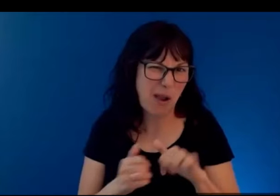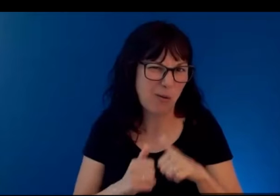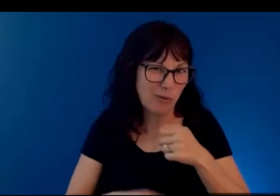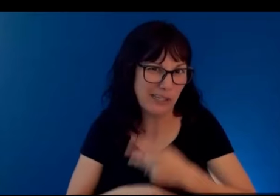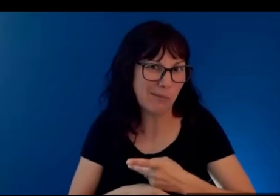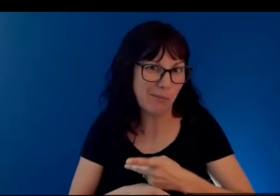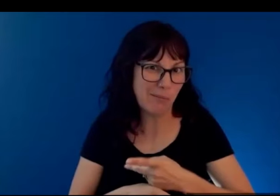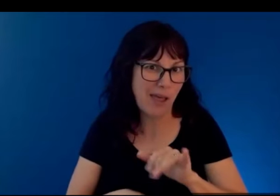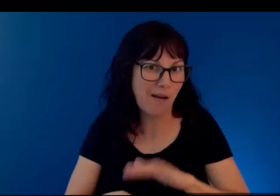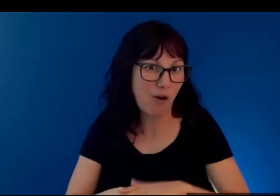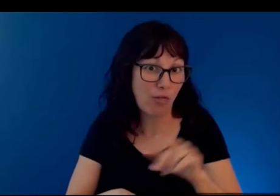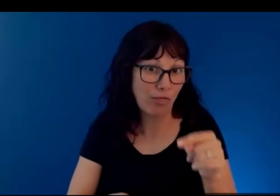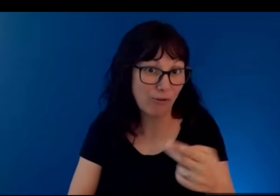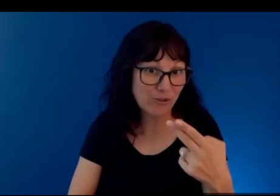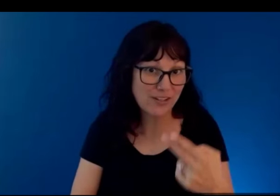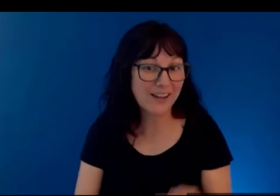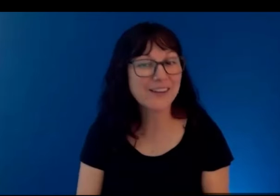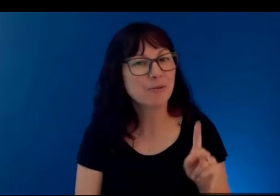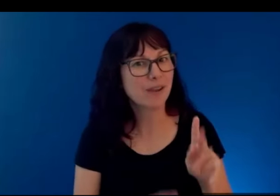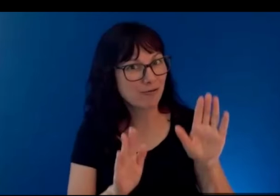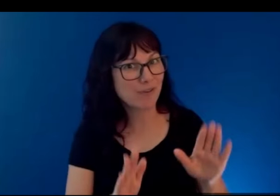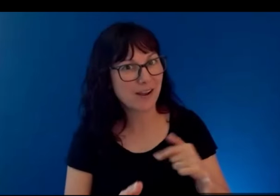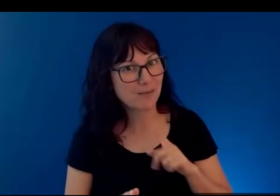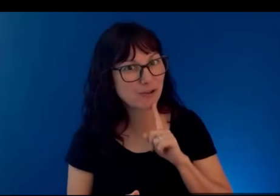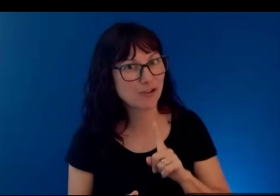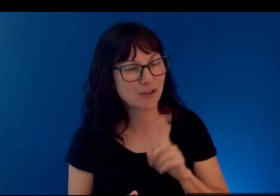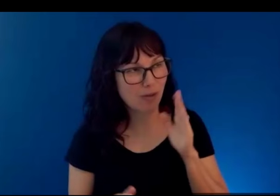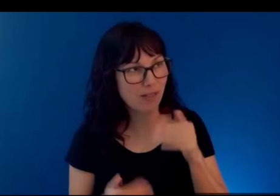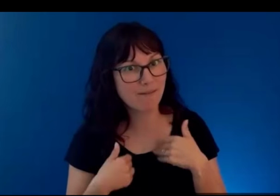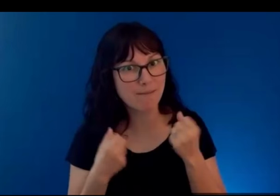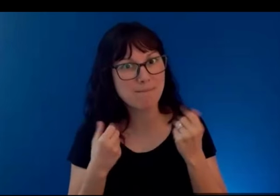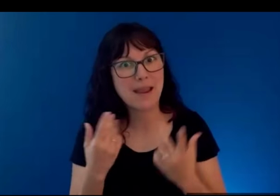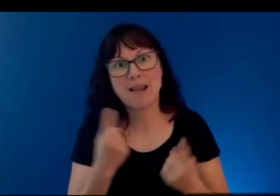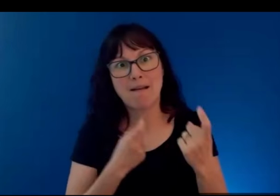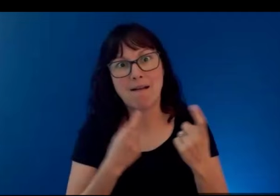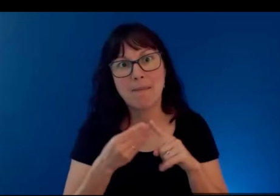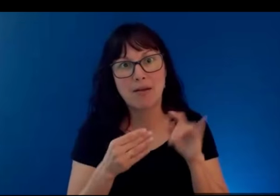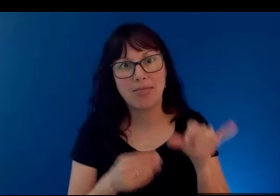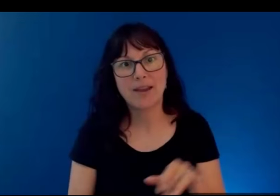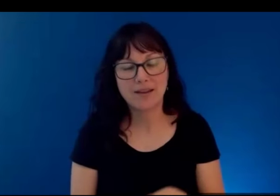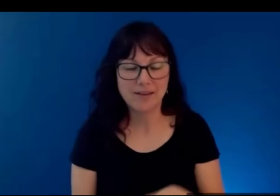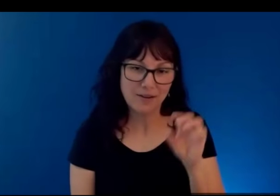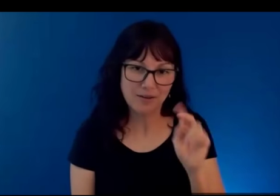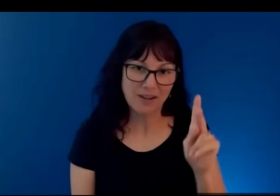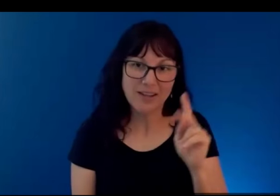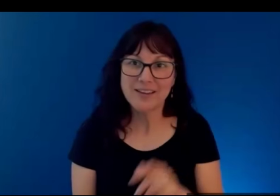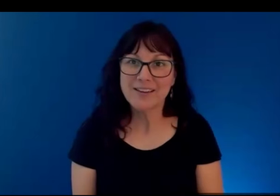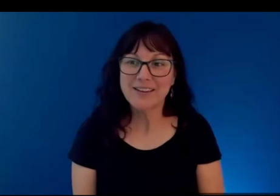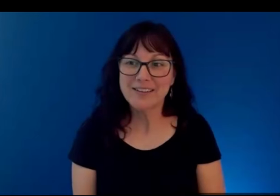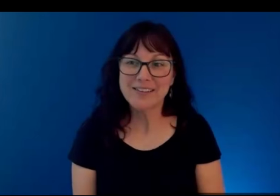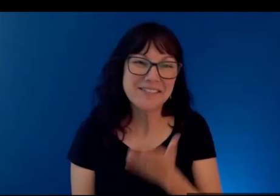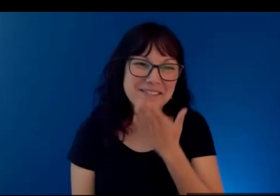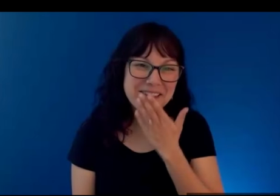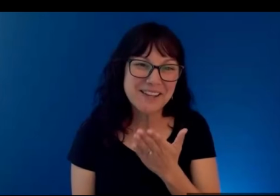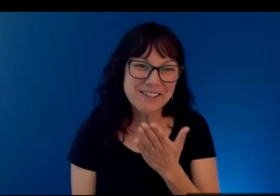keep that on Thursday. Oh, that's great. I'm sure we'll have a lot of questions about that. Okay.